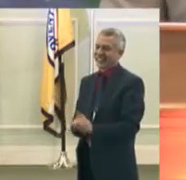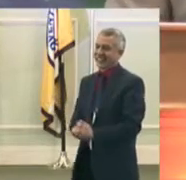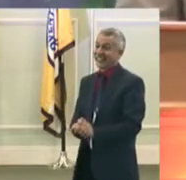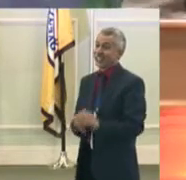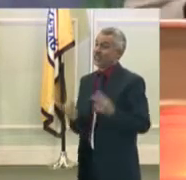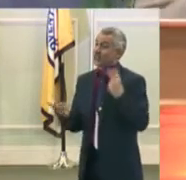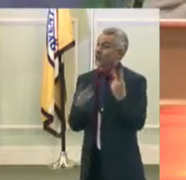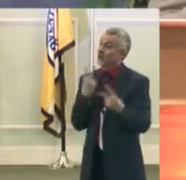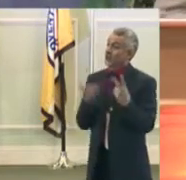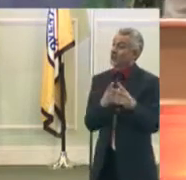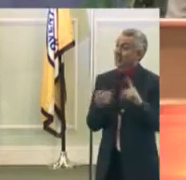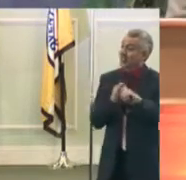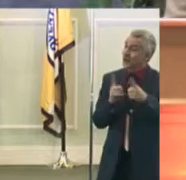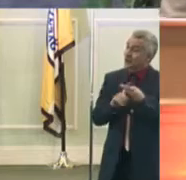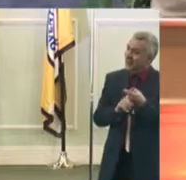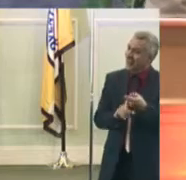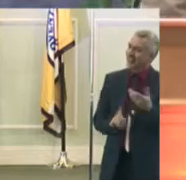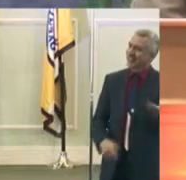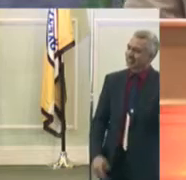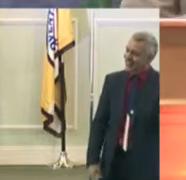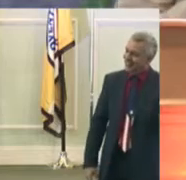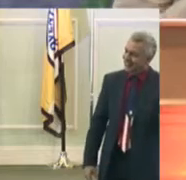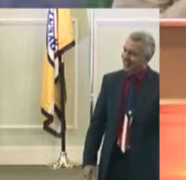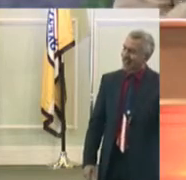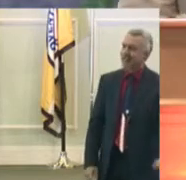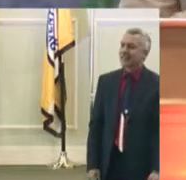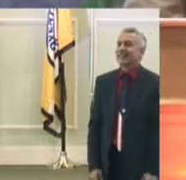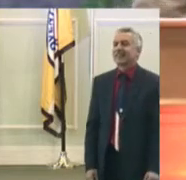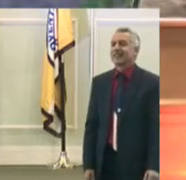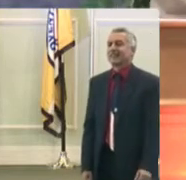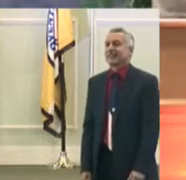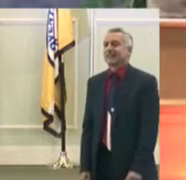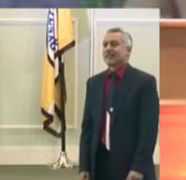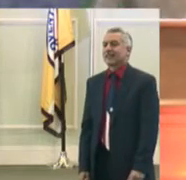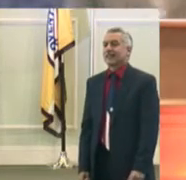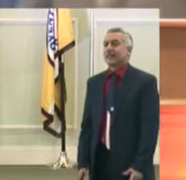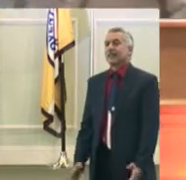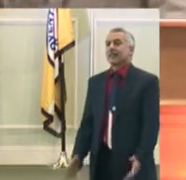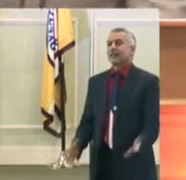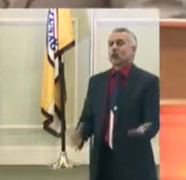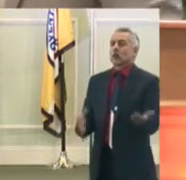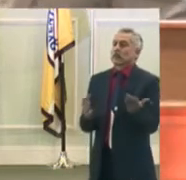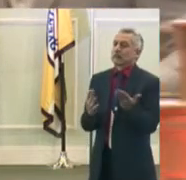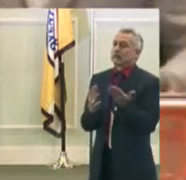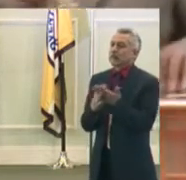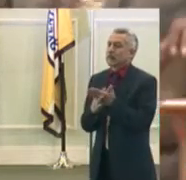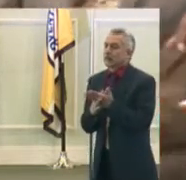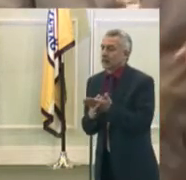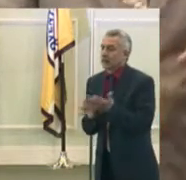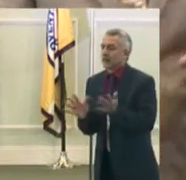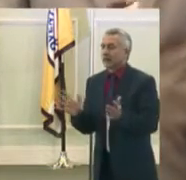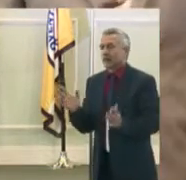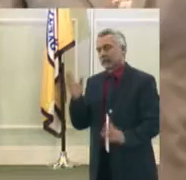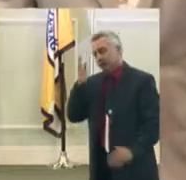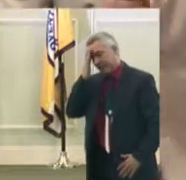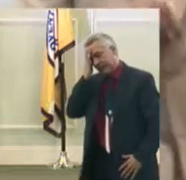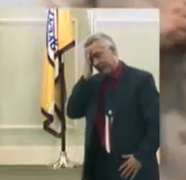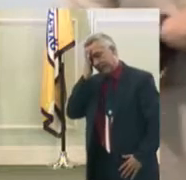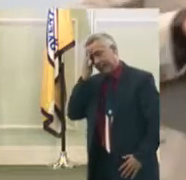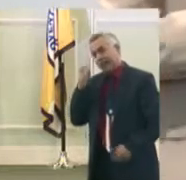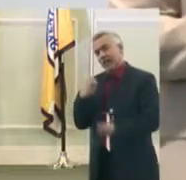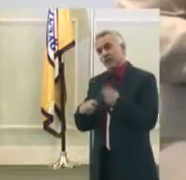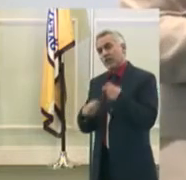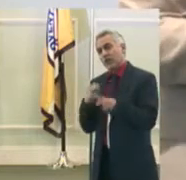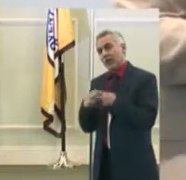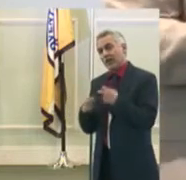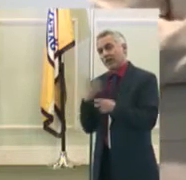So we see that the man is interceding on behalf of someone else, and he realizes something key here. I don't realize